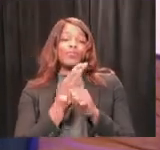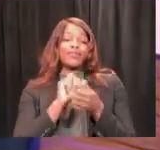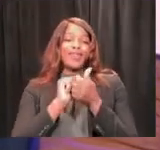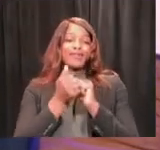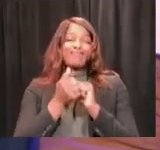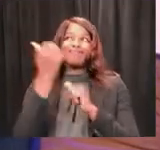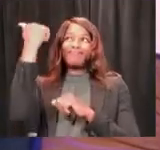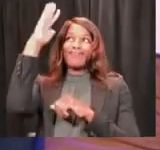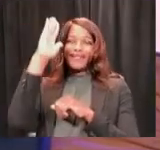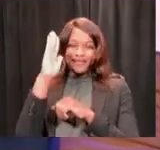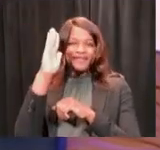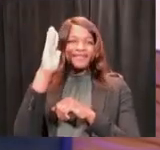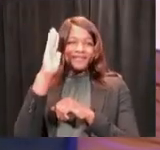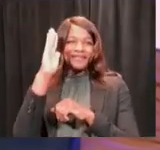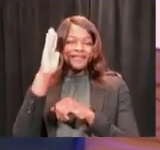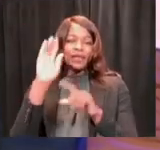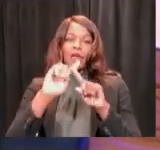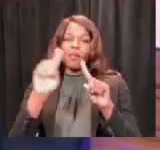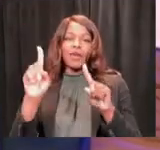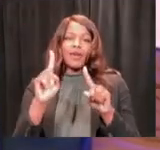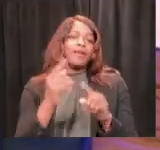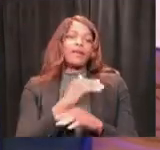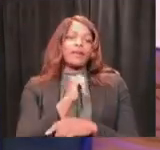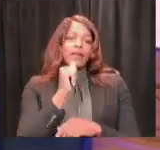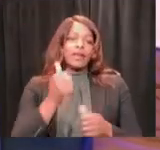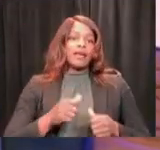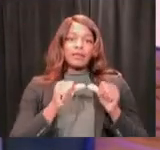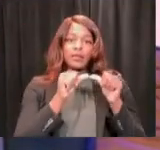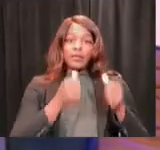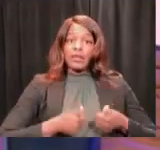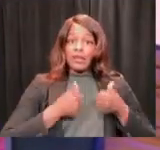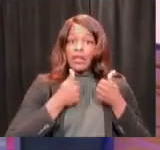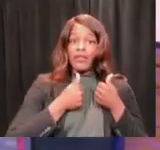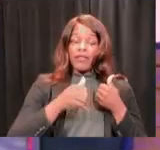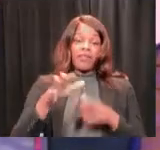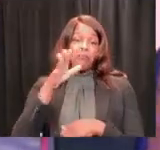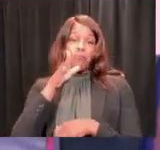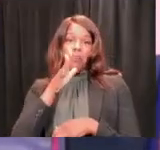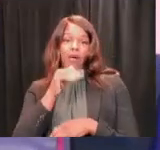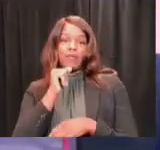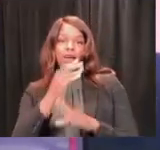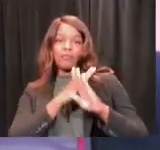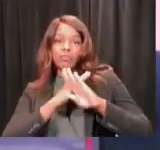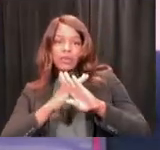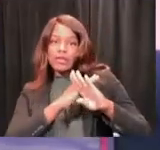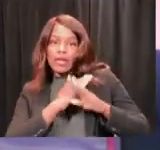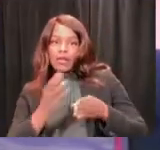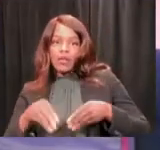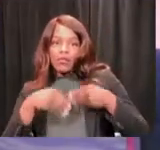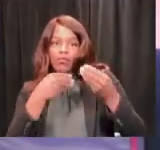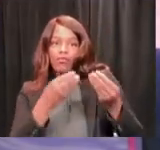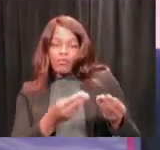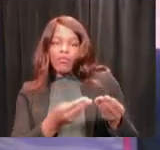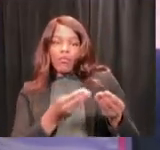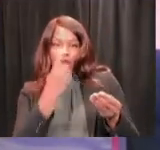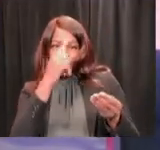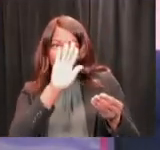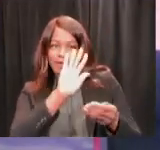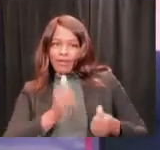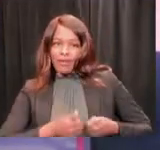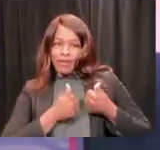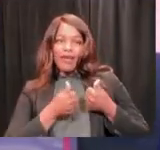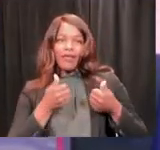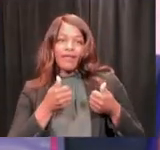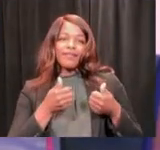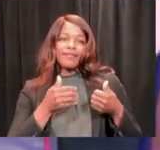be in that condition had his mother not been the protector and the provider and the governing agent of his life the way that